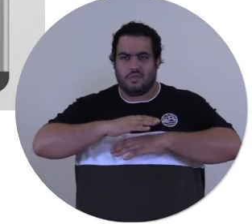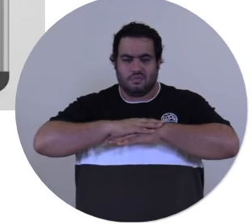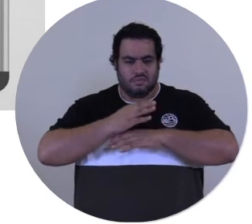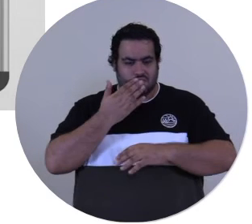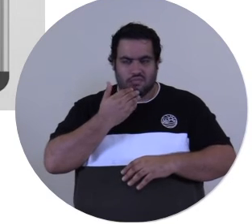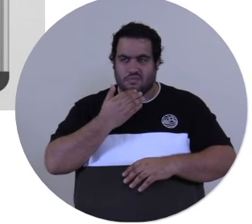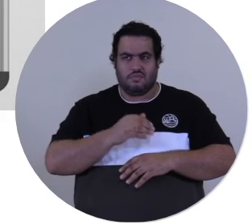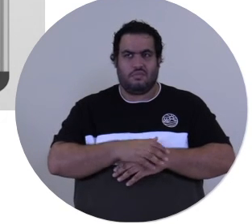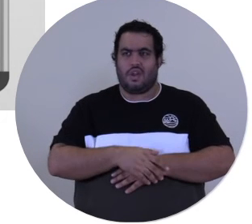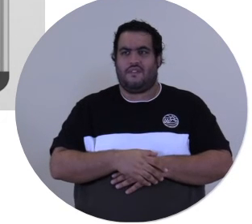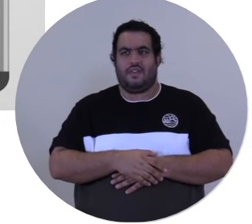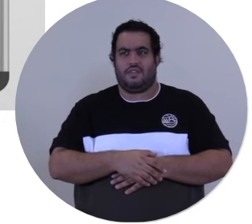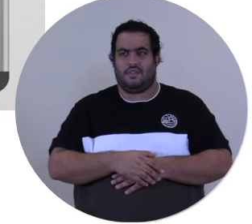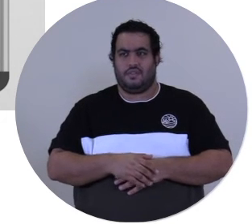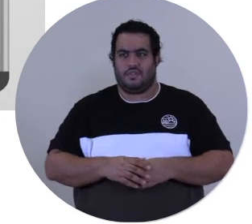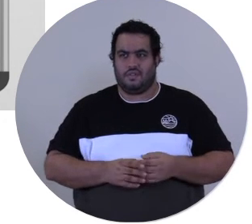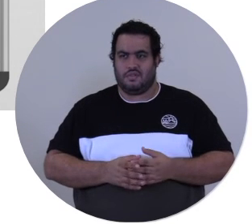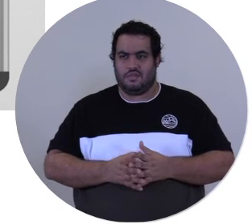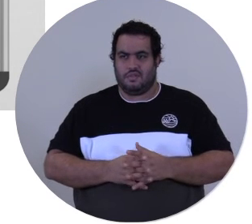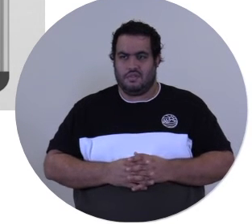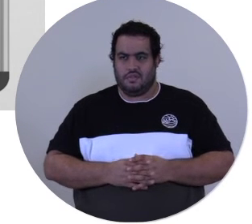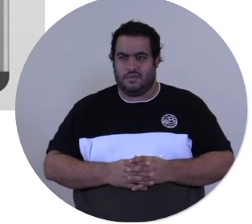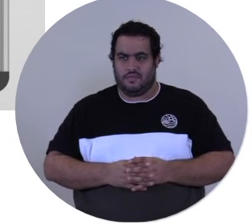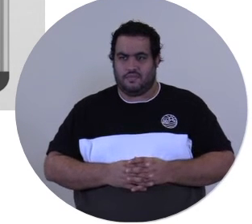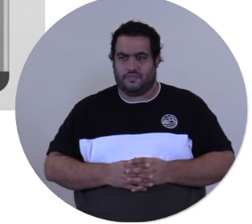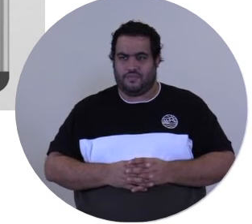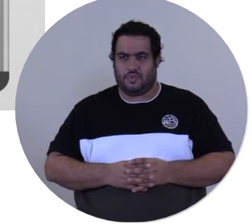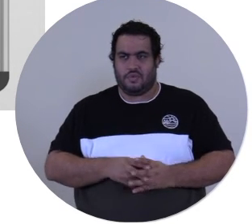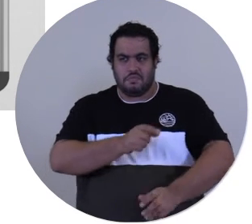dismissed because of his ungentlemanly behavior.